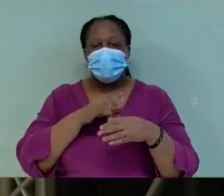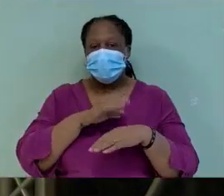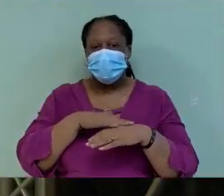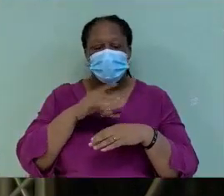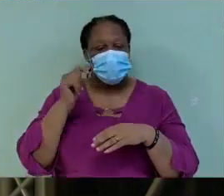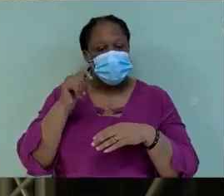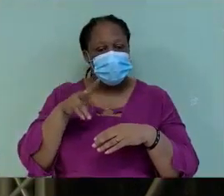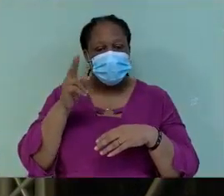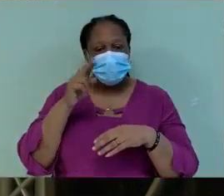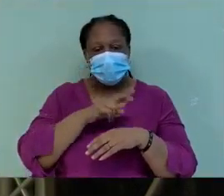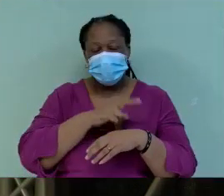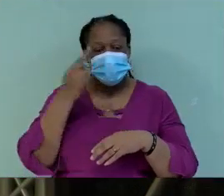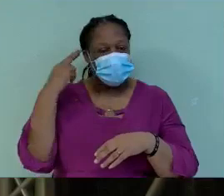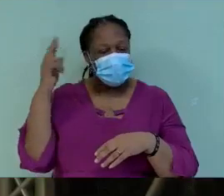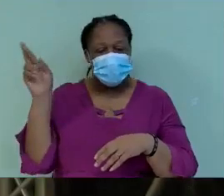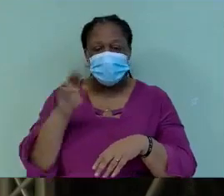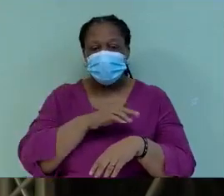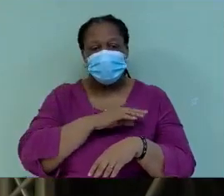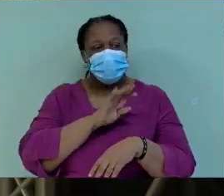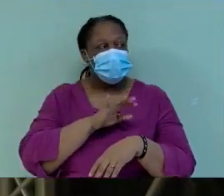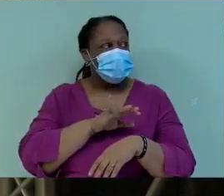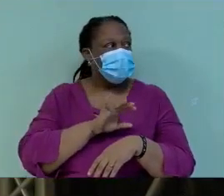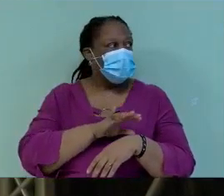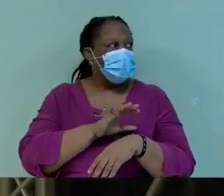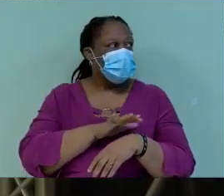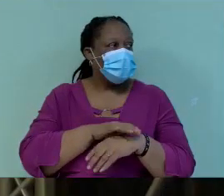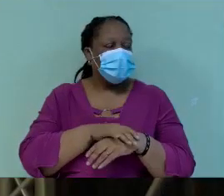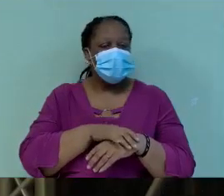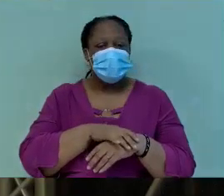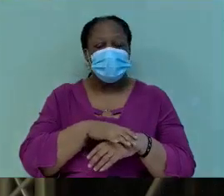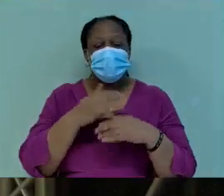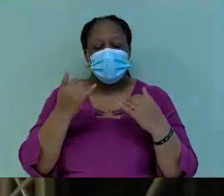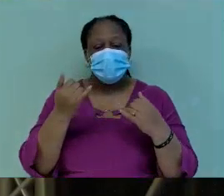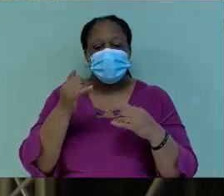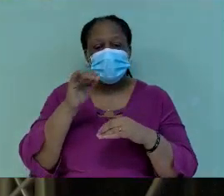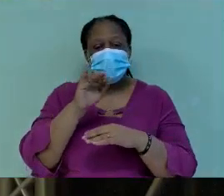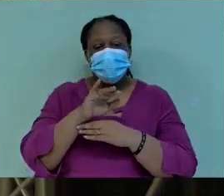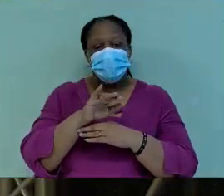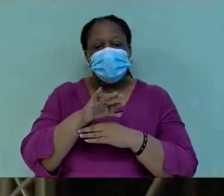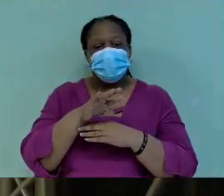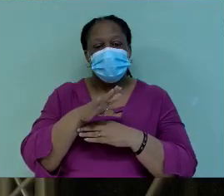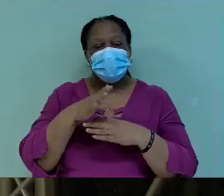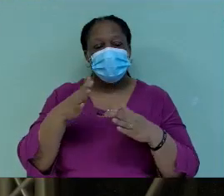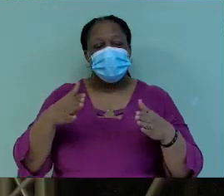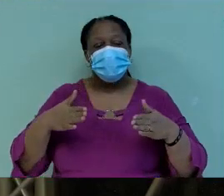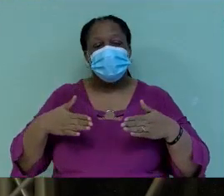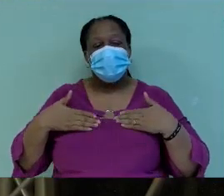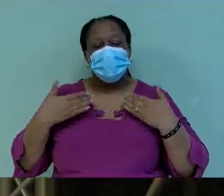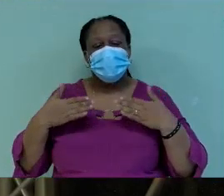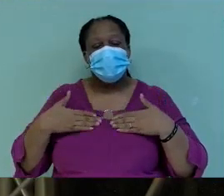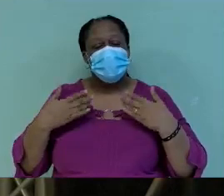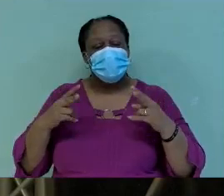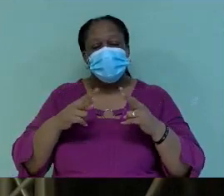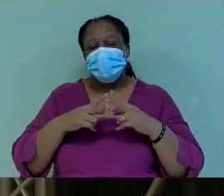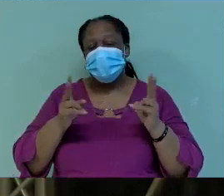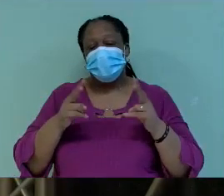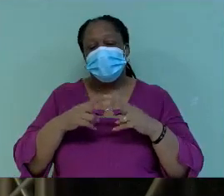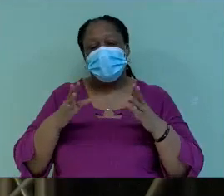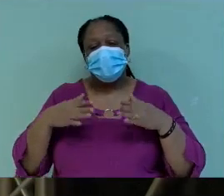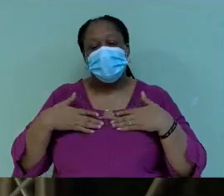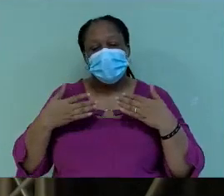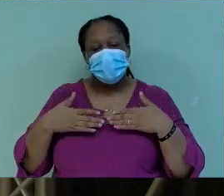afternoon, I'm overjoyed as Dr. Laws presented the results of